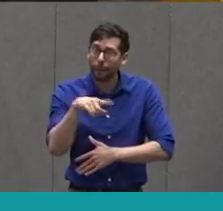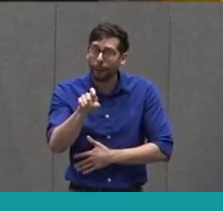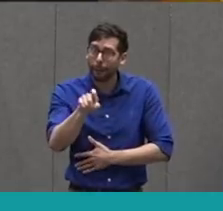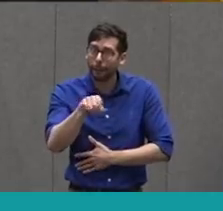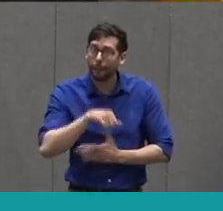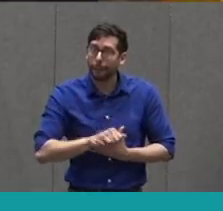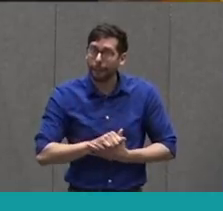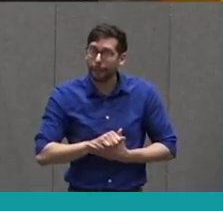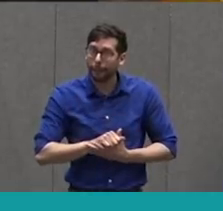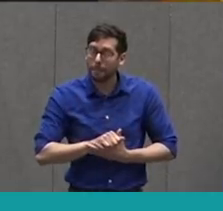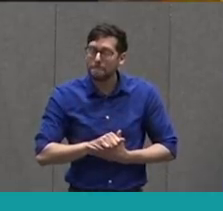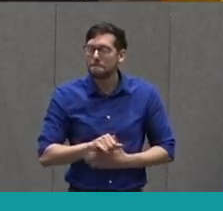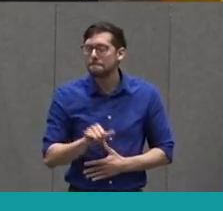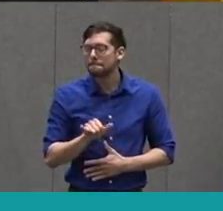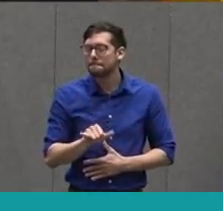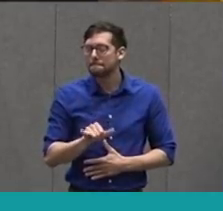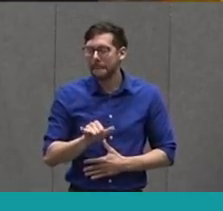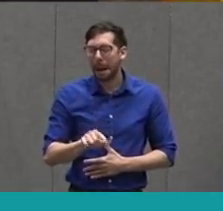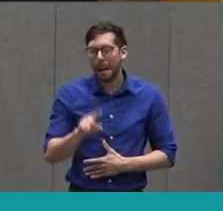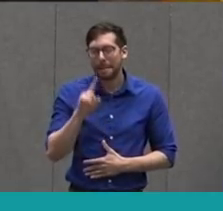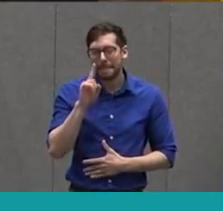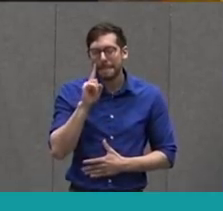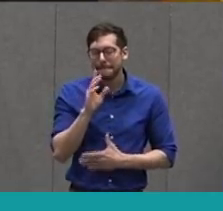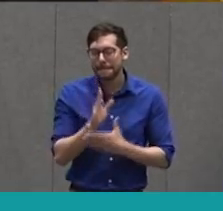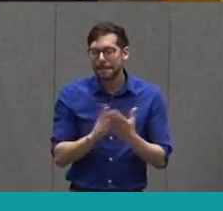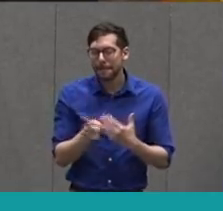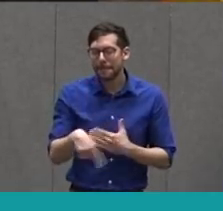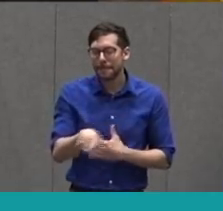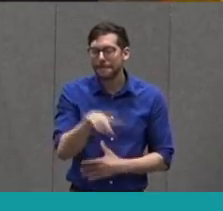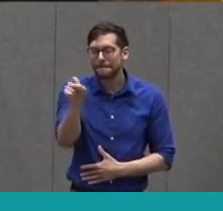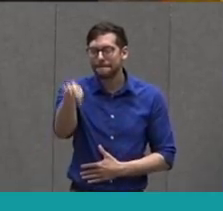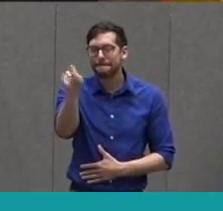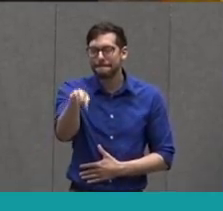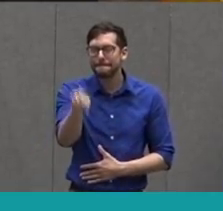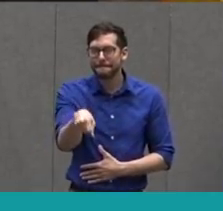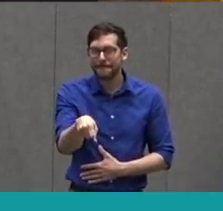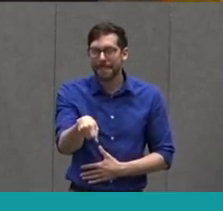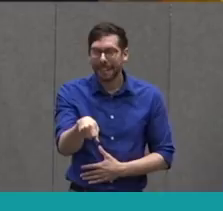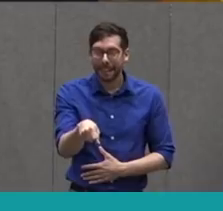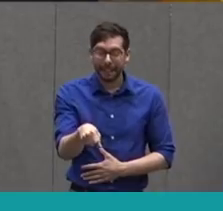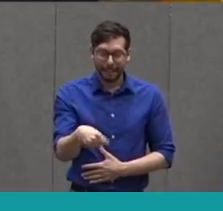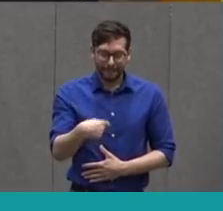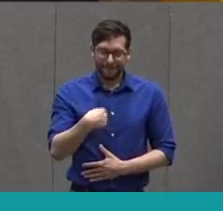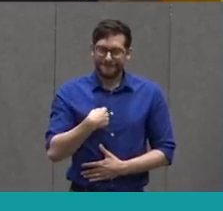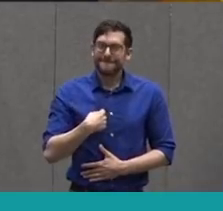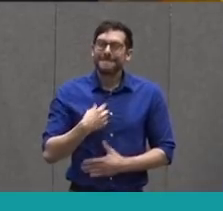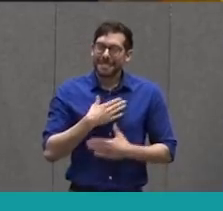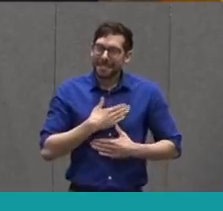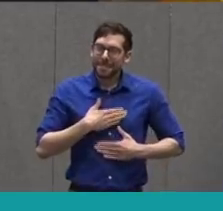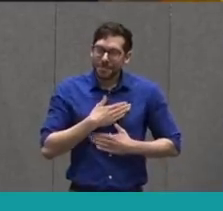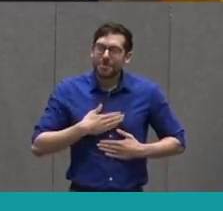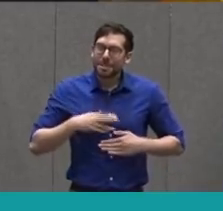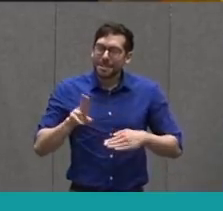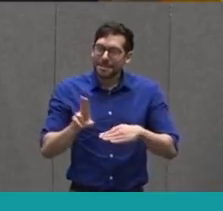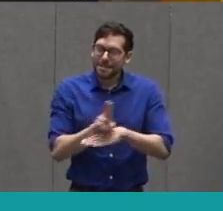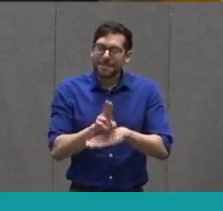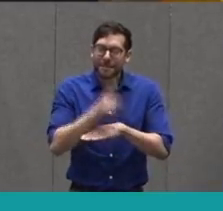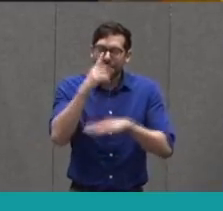Ah, I thought you might have. That's definitely a fun routine I enjoyed doing when I was in the